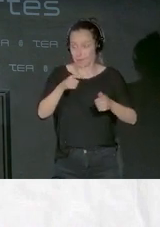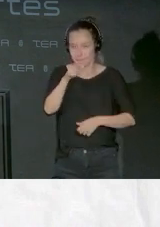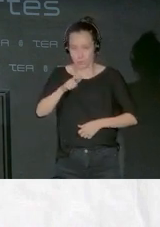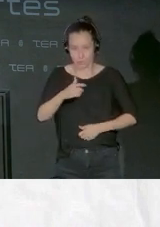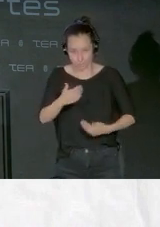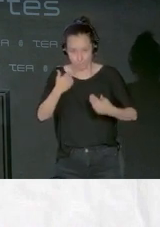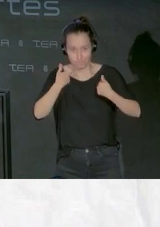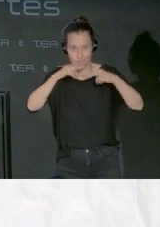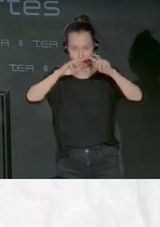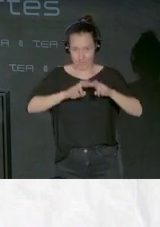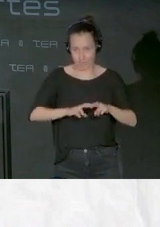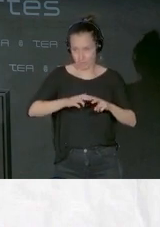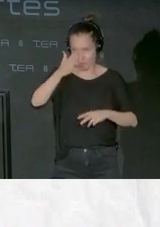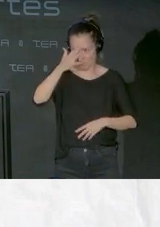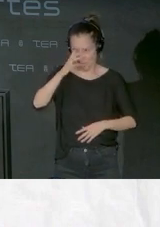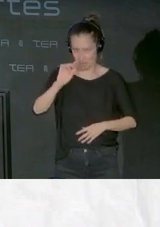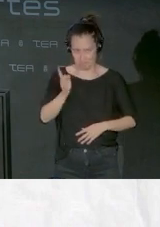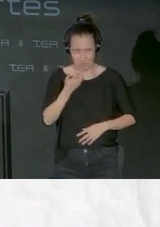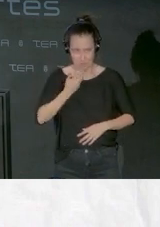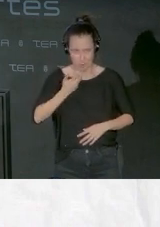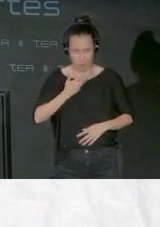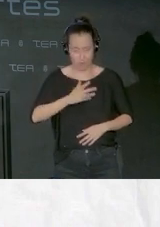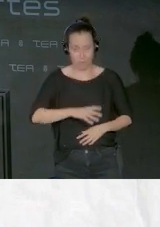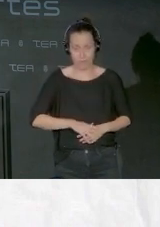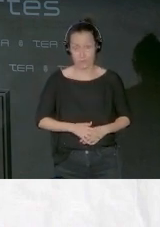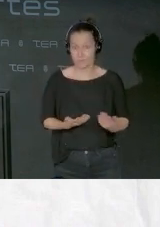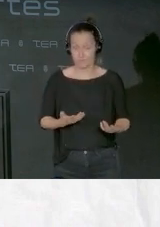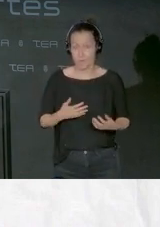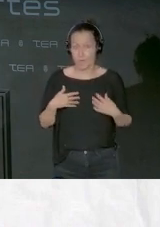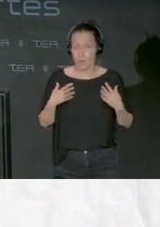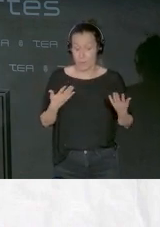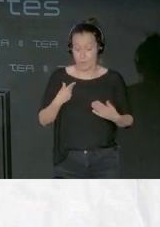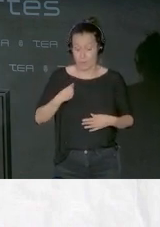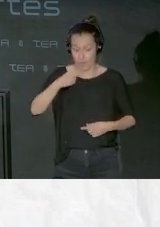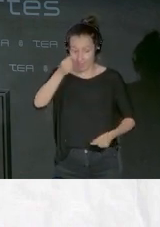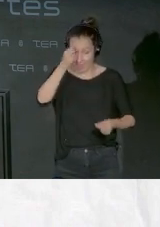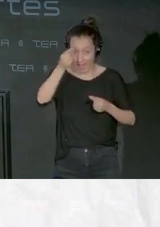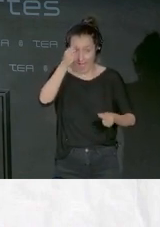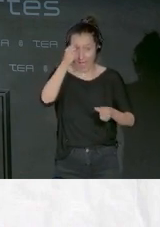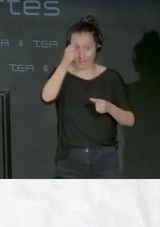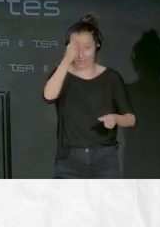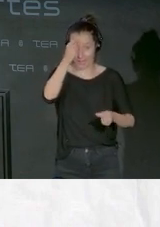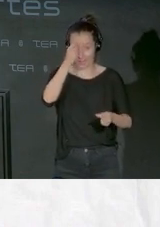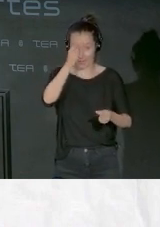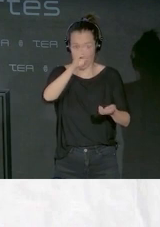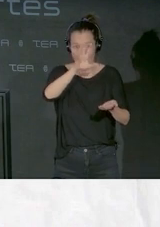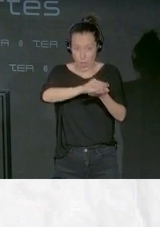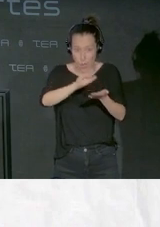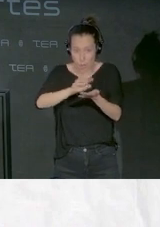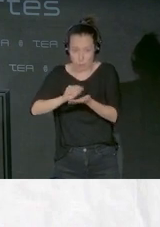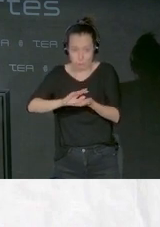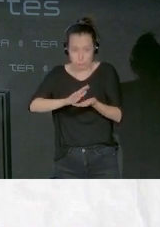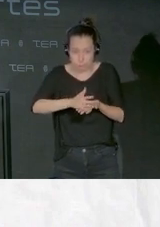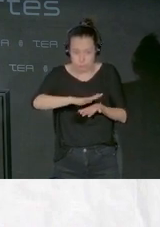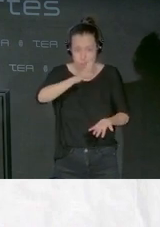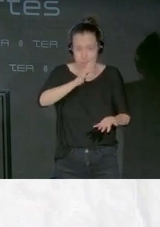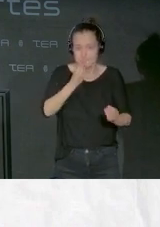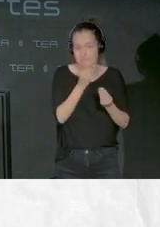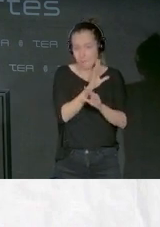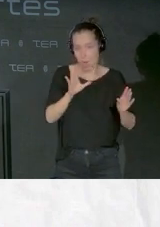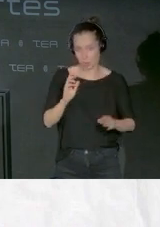level of data is not always great. This is mainly due to the way official statistics are structured, so we